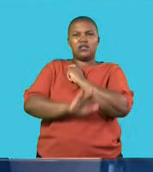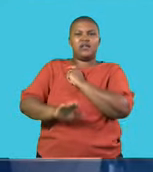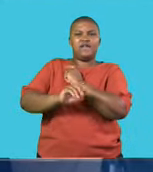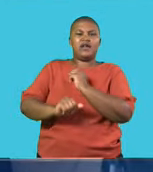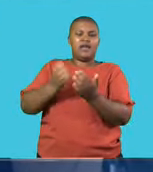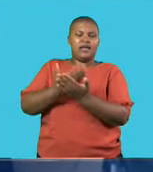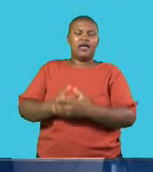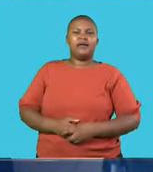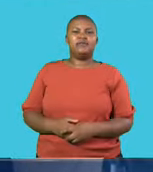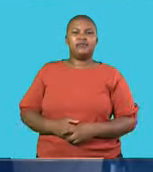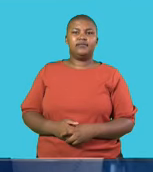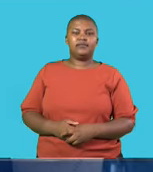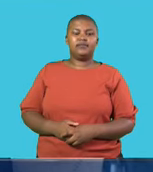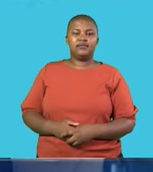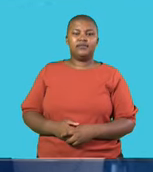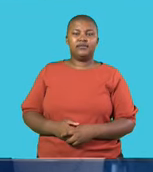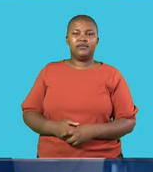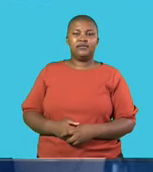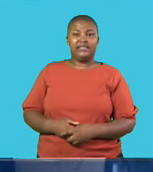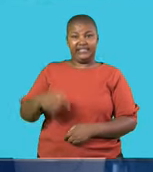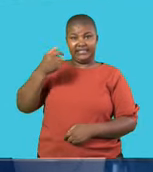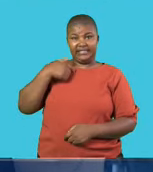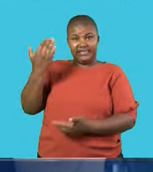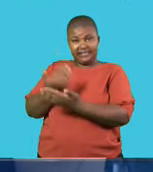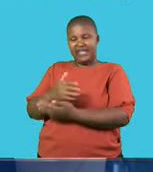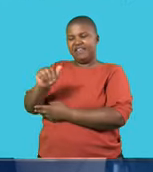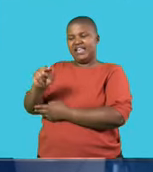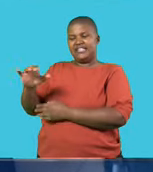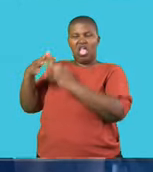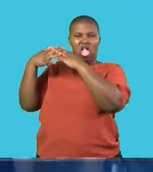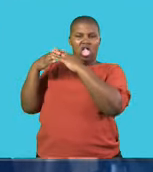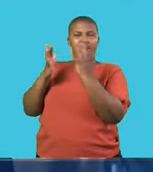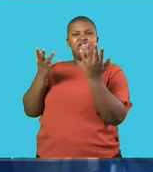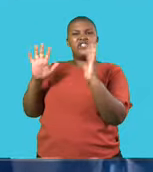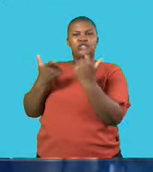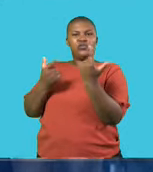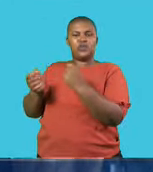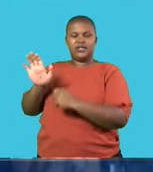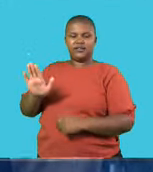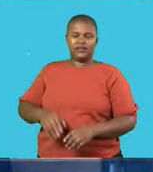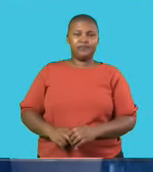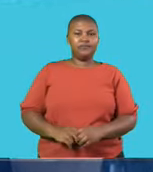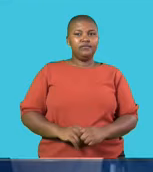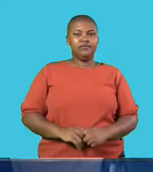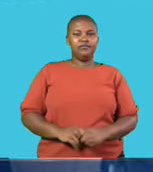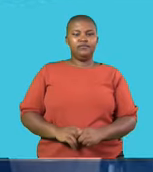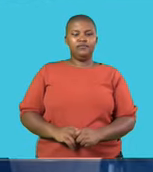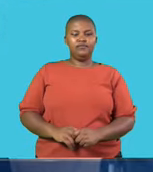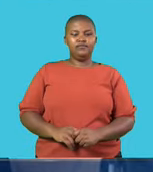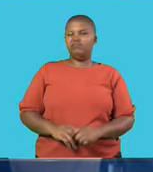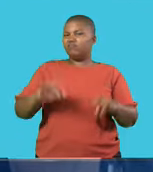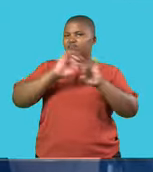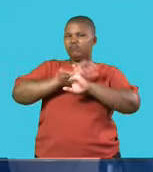rescue the ANC from the mess in which it is. That's what it is.